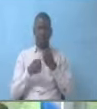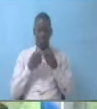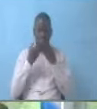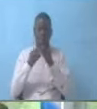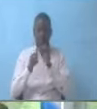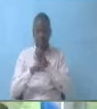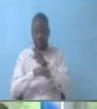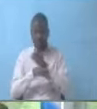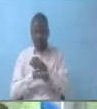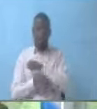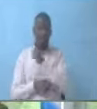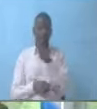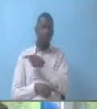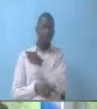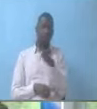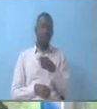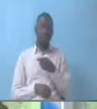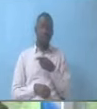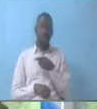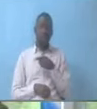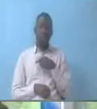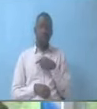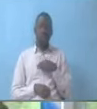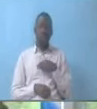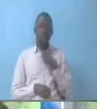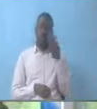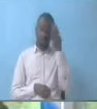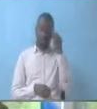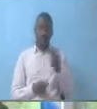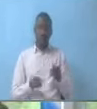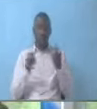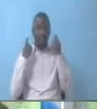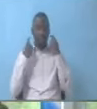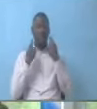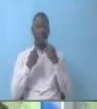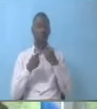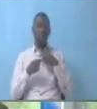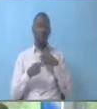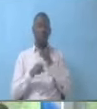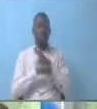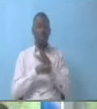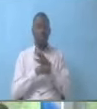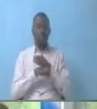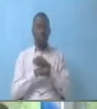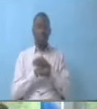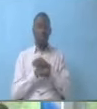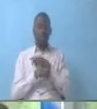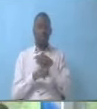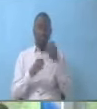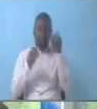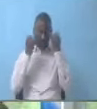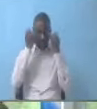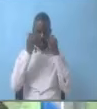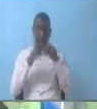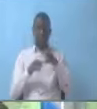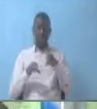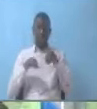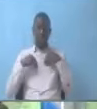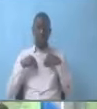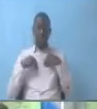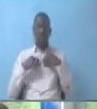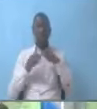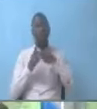and the decision is taken, and you don't resign, it means you have also acquiesced or adopted